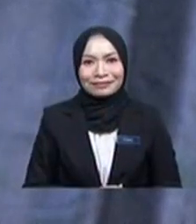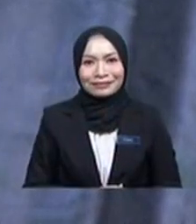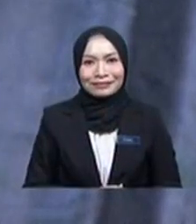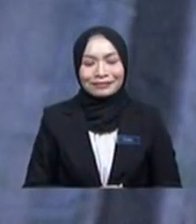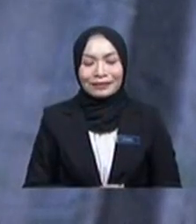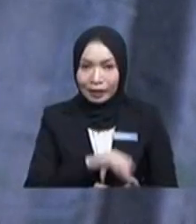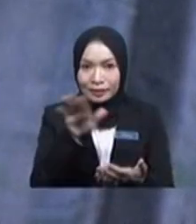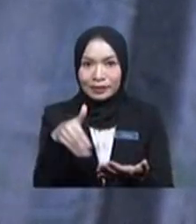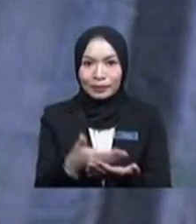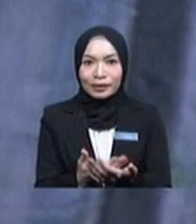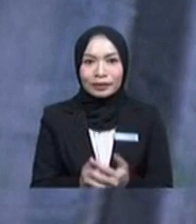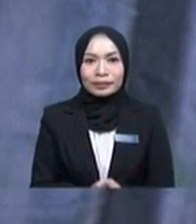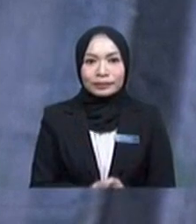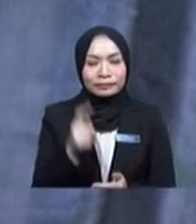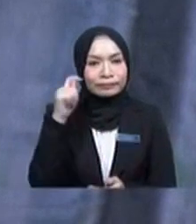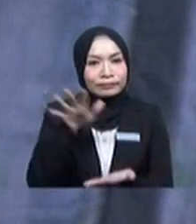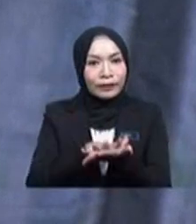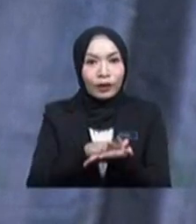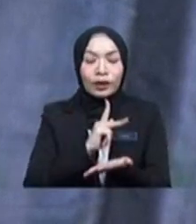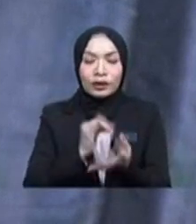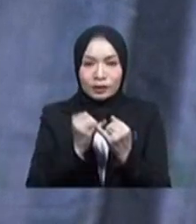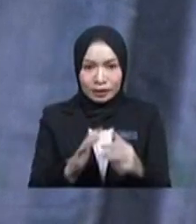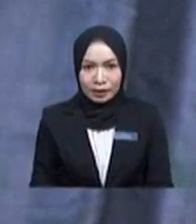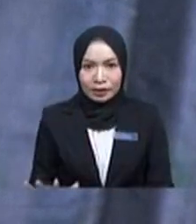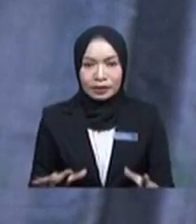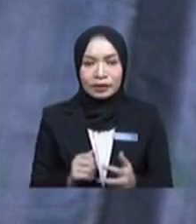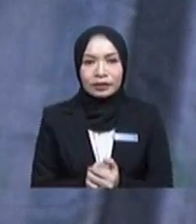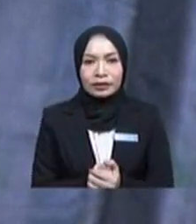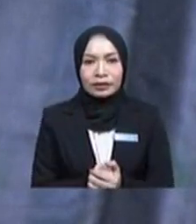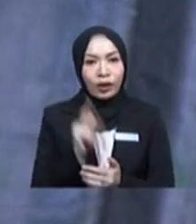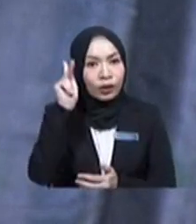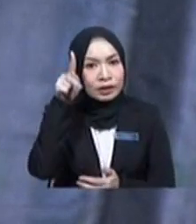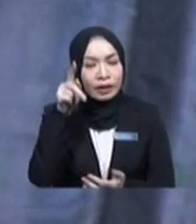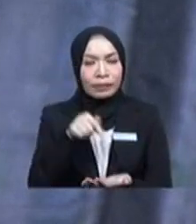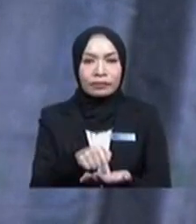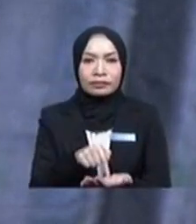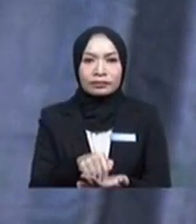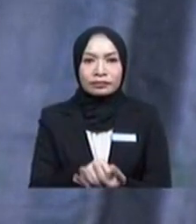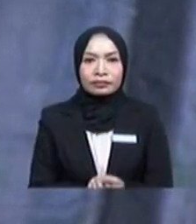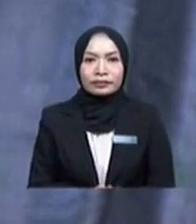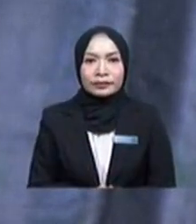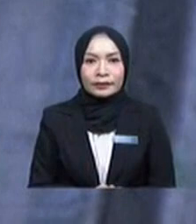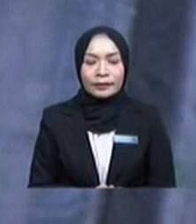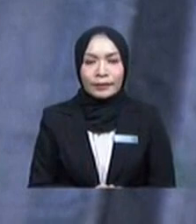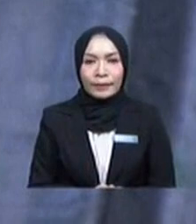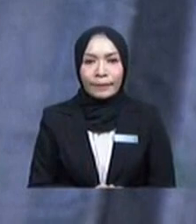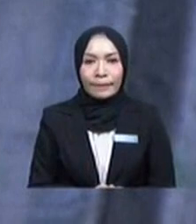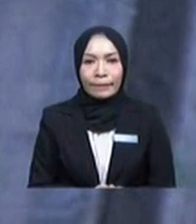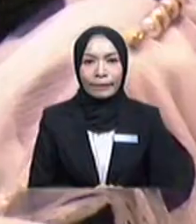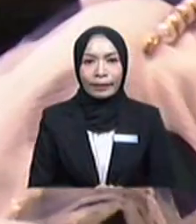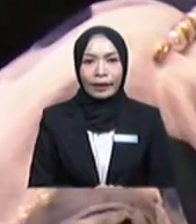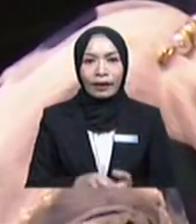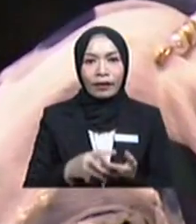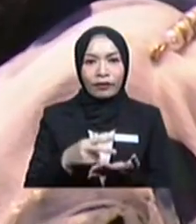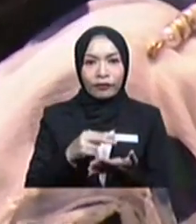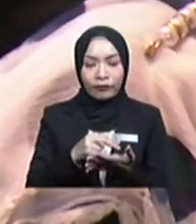Ladies and gentlemen, the Sekolahku Sejahtera concept emphasizes articulate as a value to be instilled